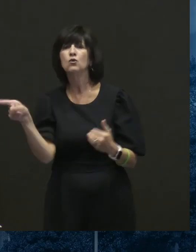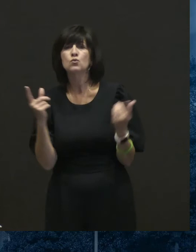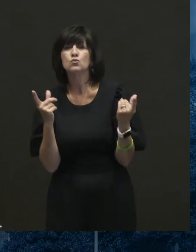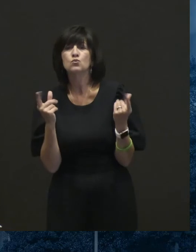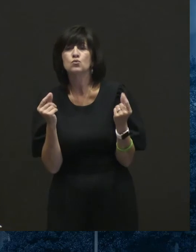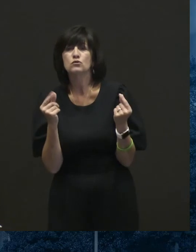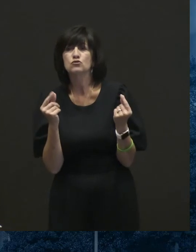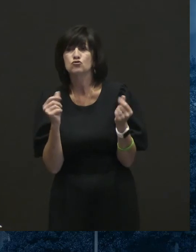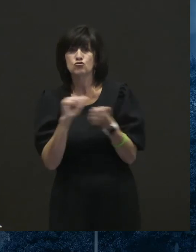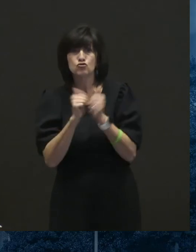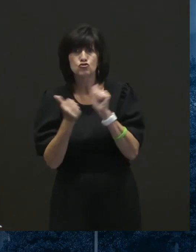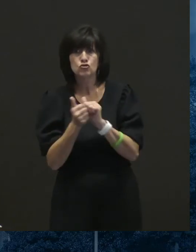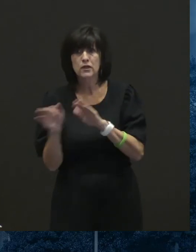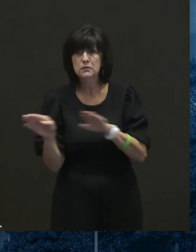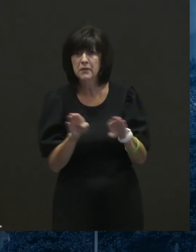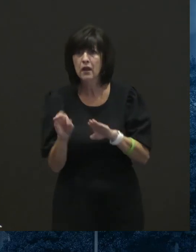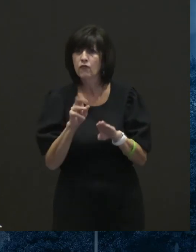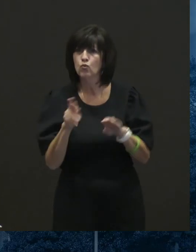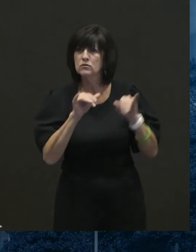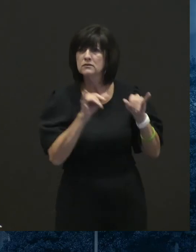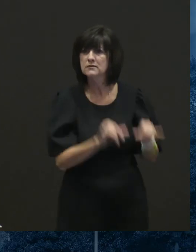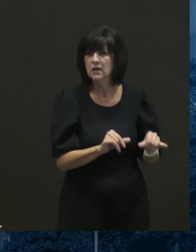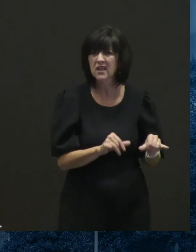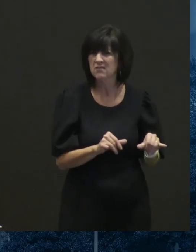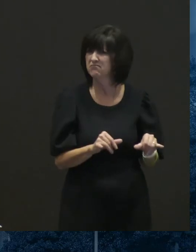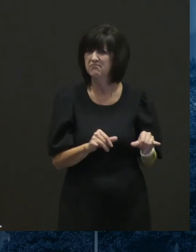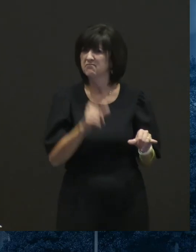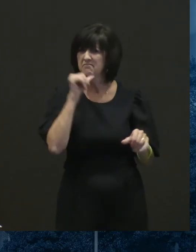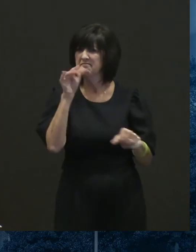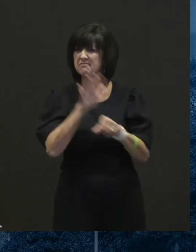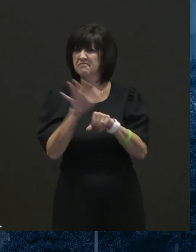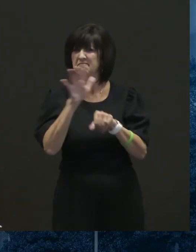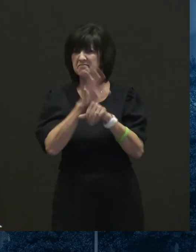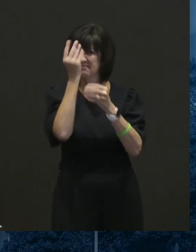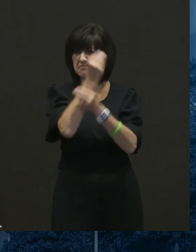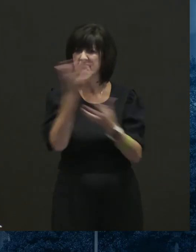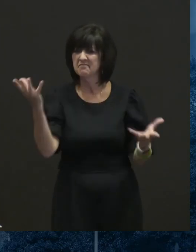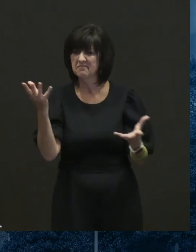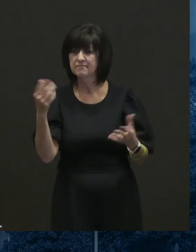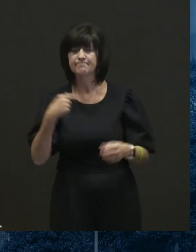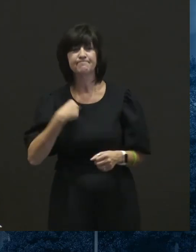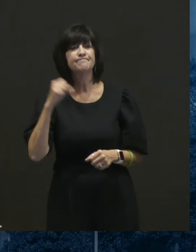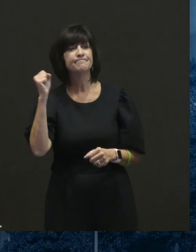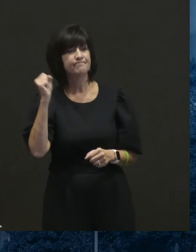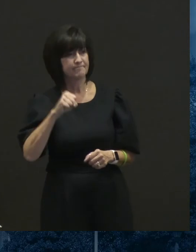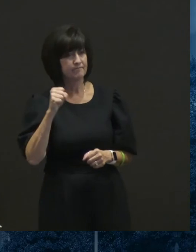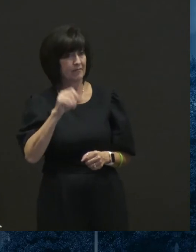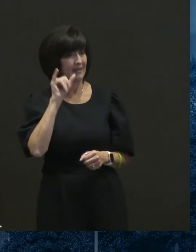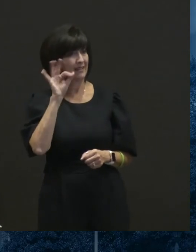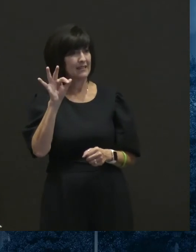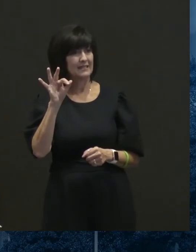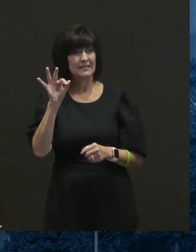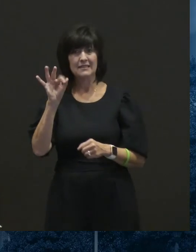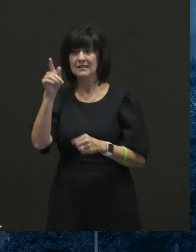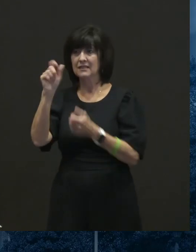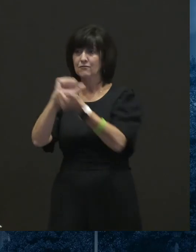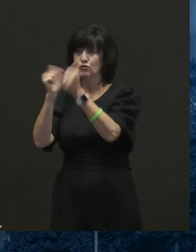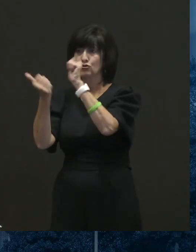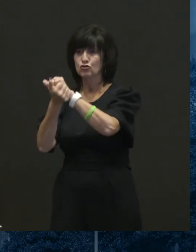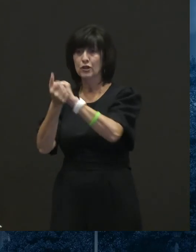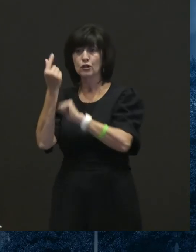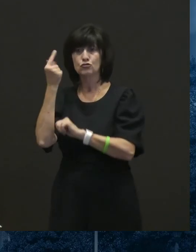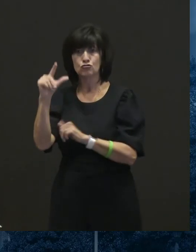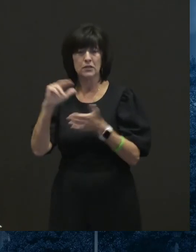be a challenge because it does create logistical problems with spacing of students in schools. I did